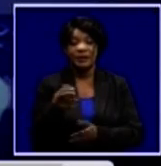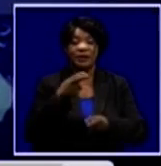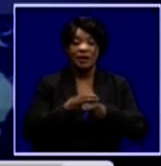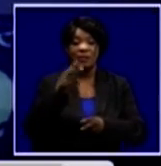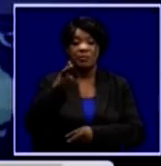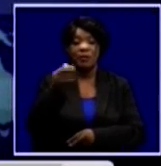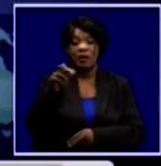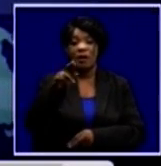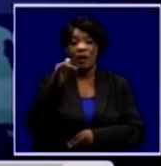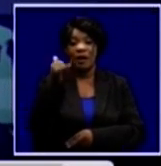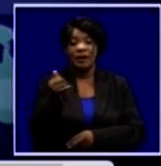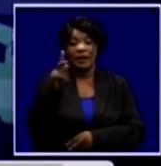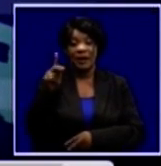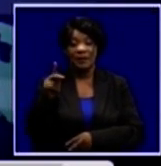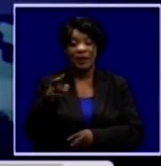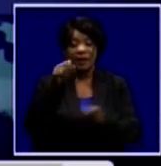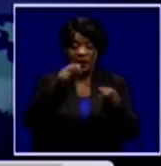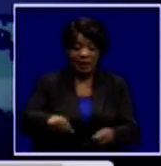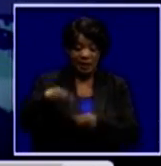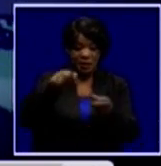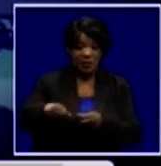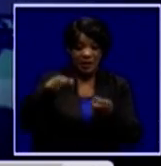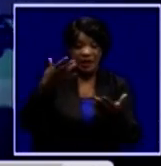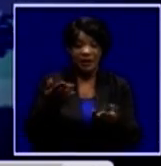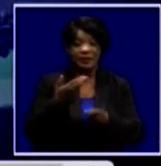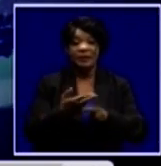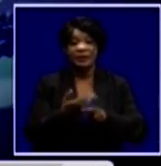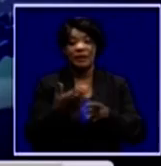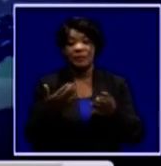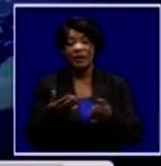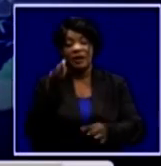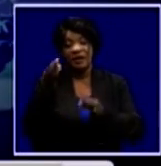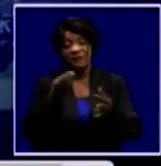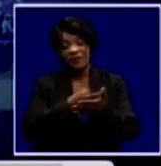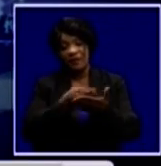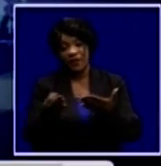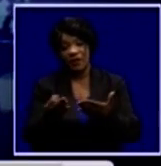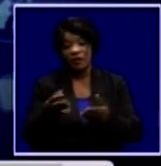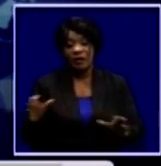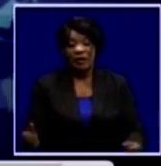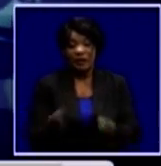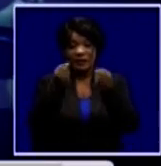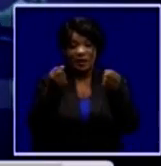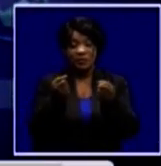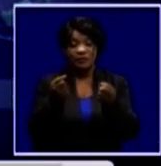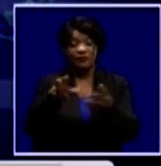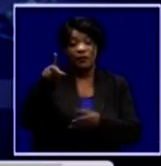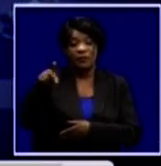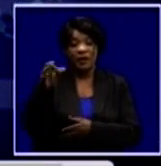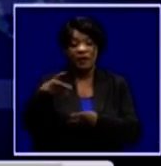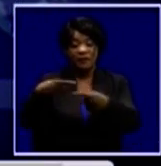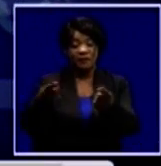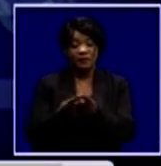Kalaba and Roan MP Chishimba Kambwili if both fail to respond to their summons from the party